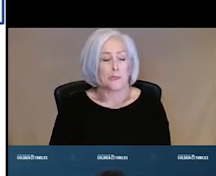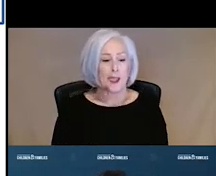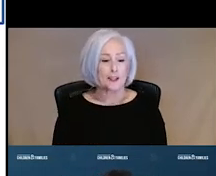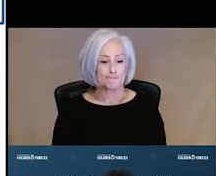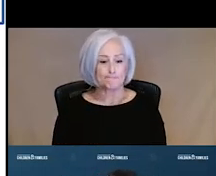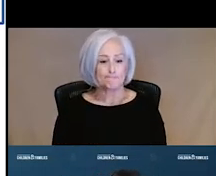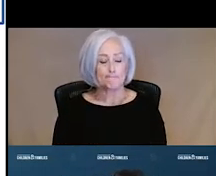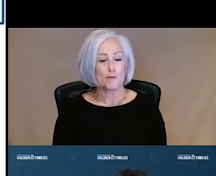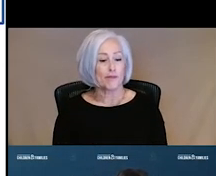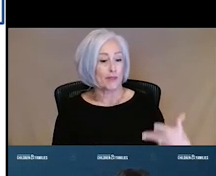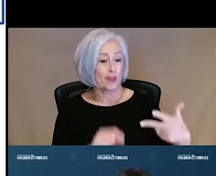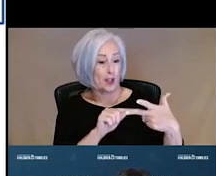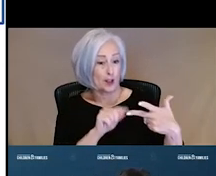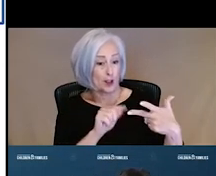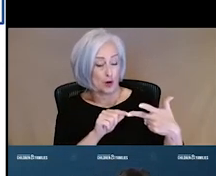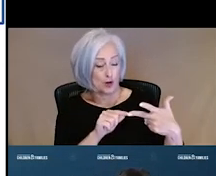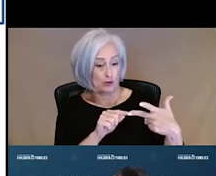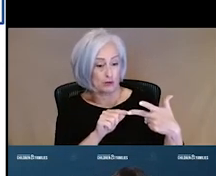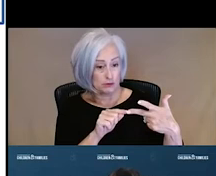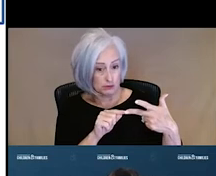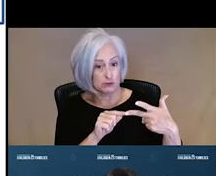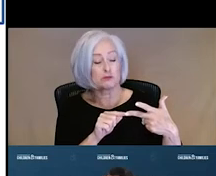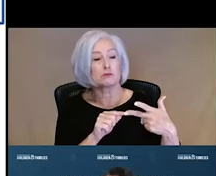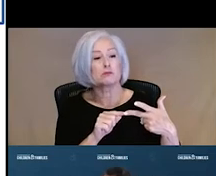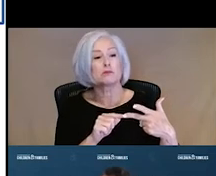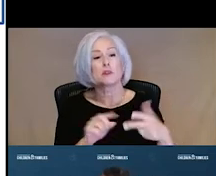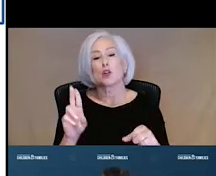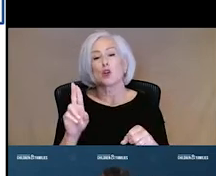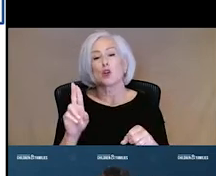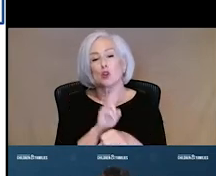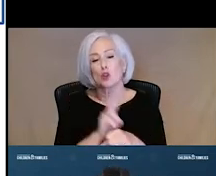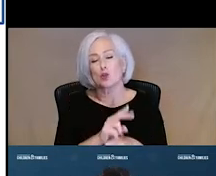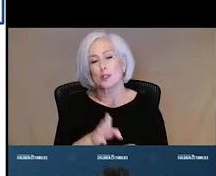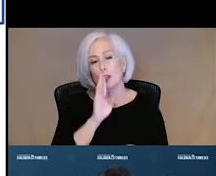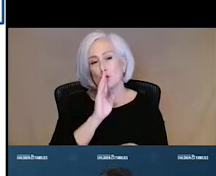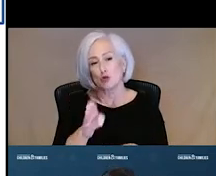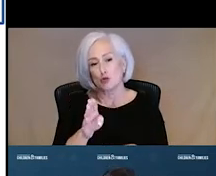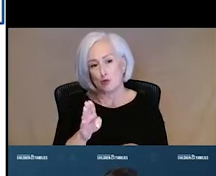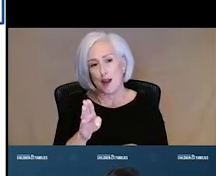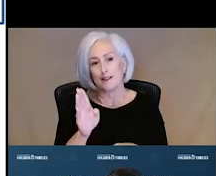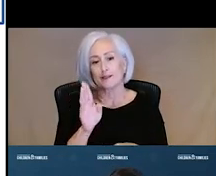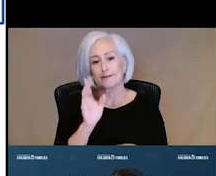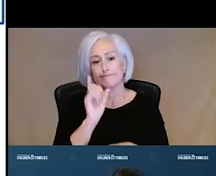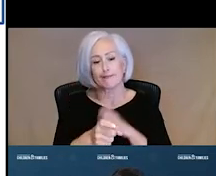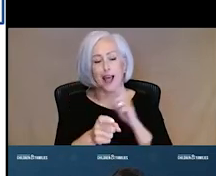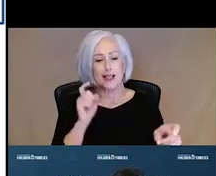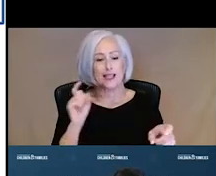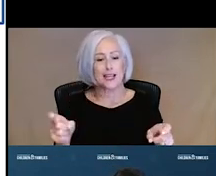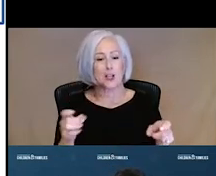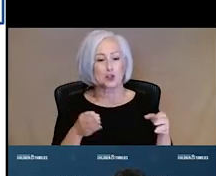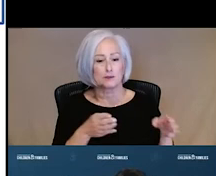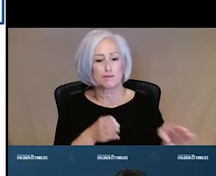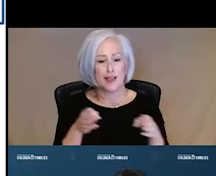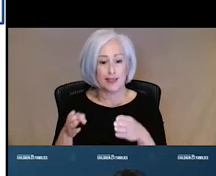The third option we're looking at is the use of the direct allocation method, which is one of